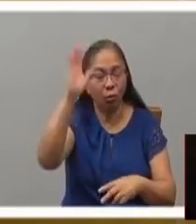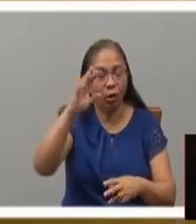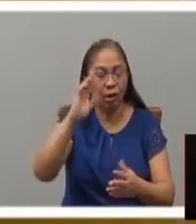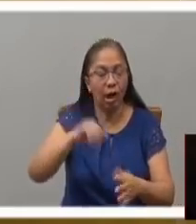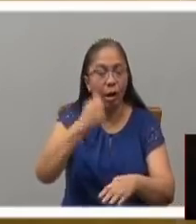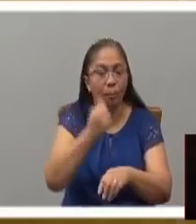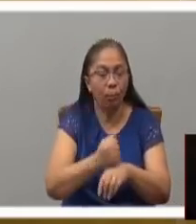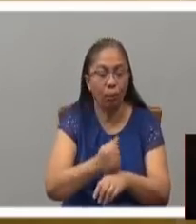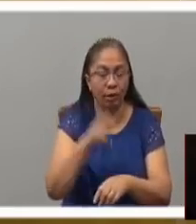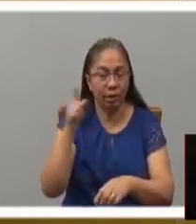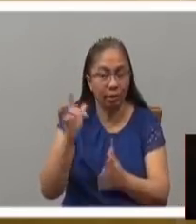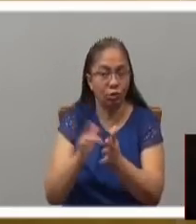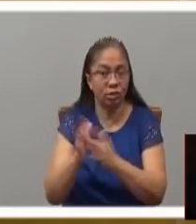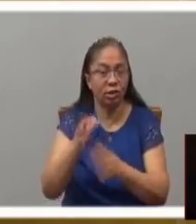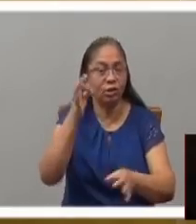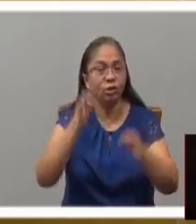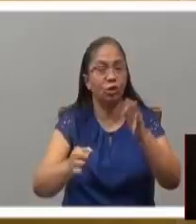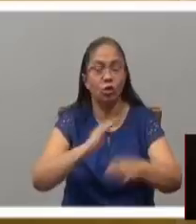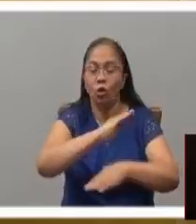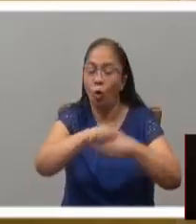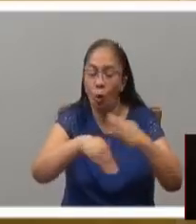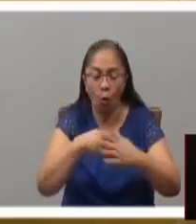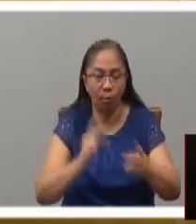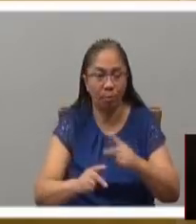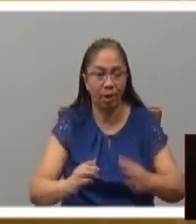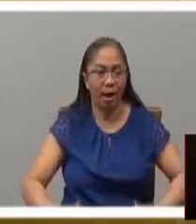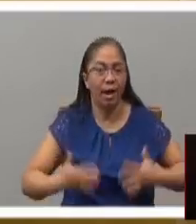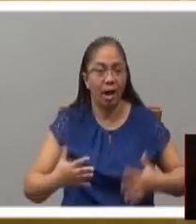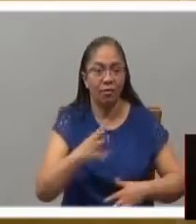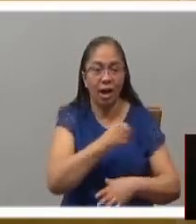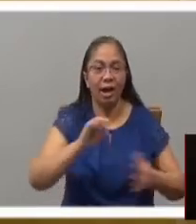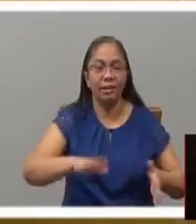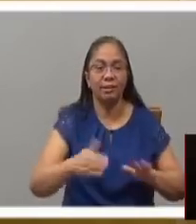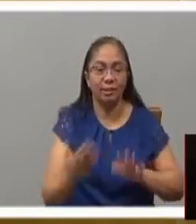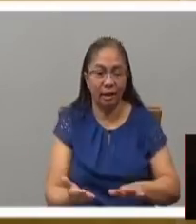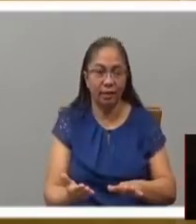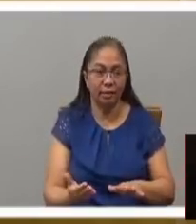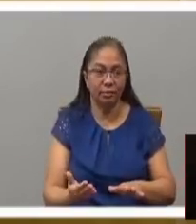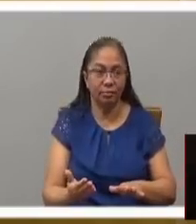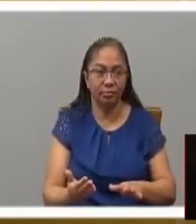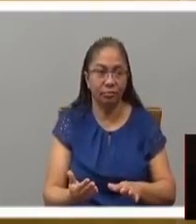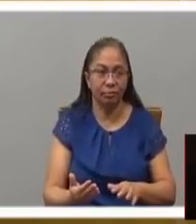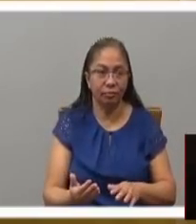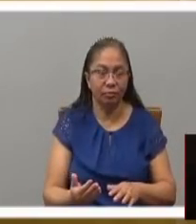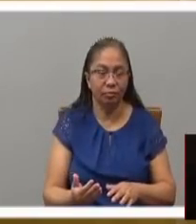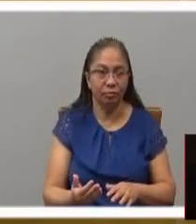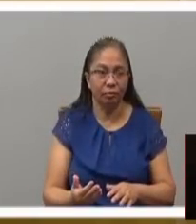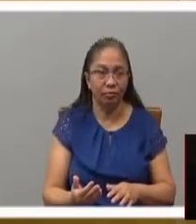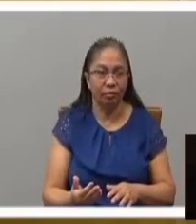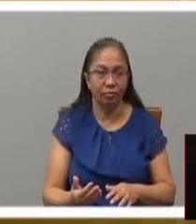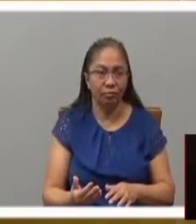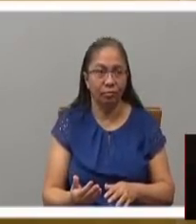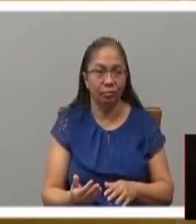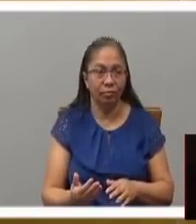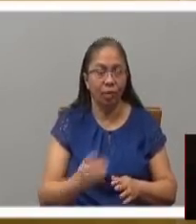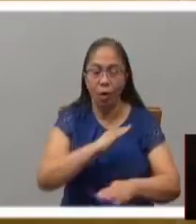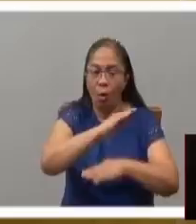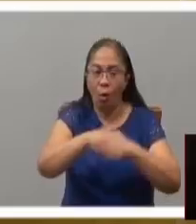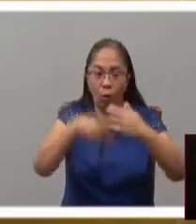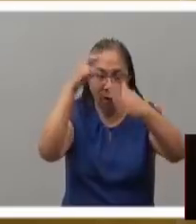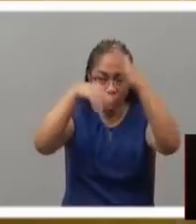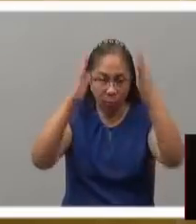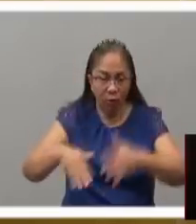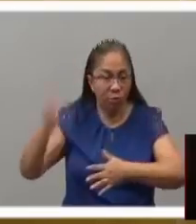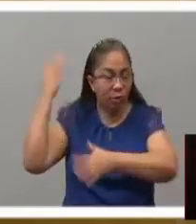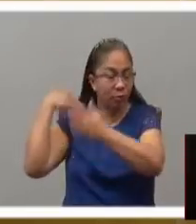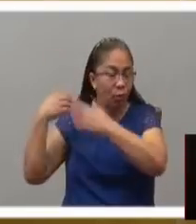him to judge everyone, alive or dead. It is to him that all the prophets bear